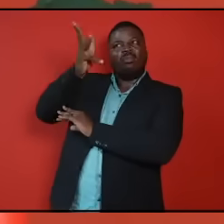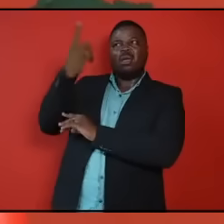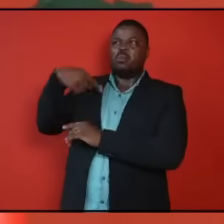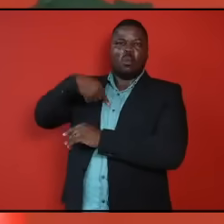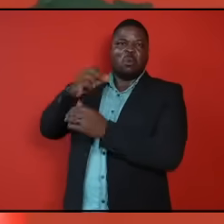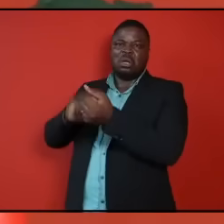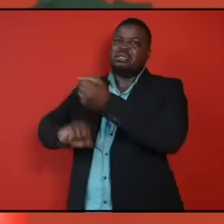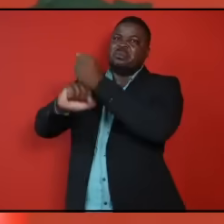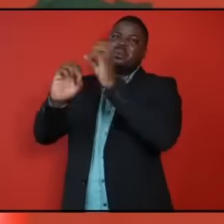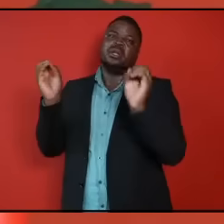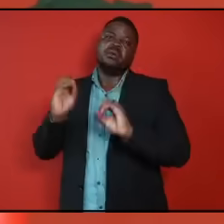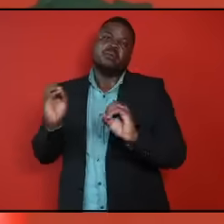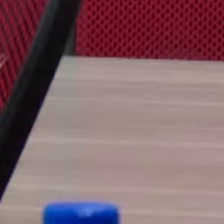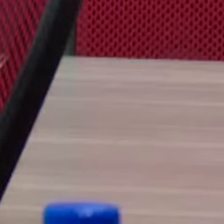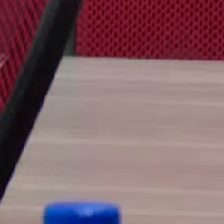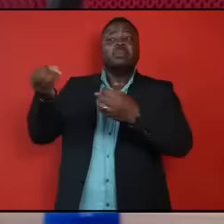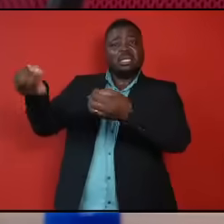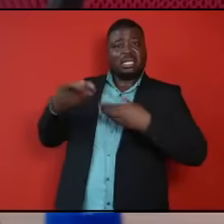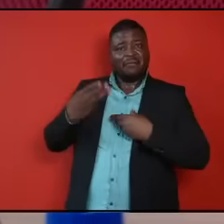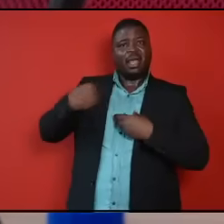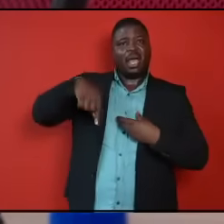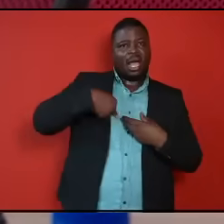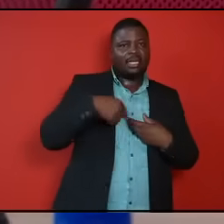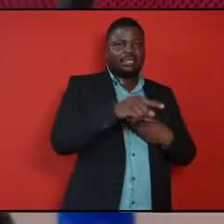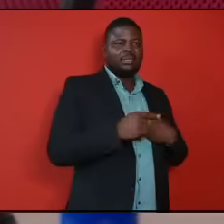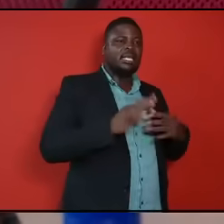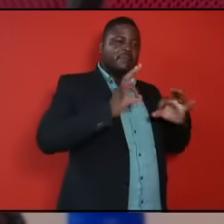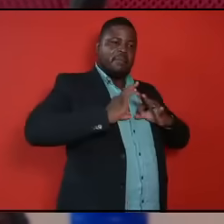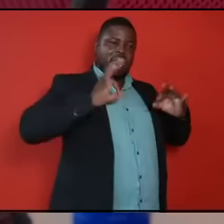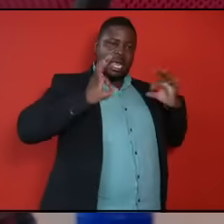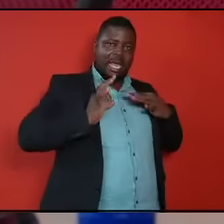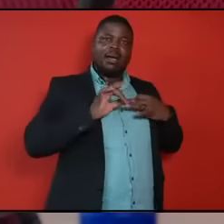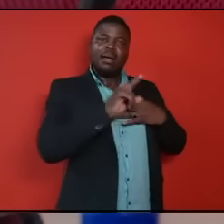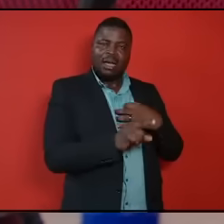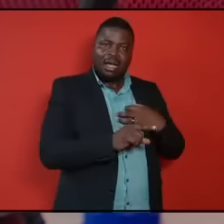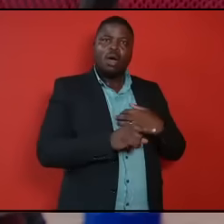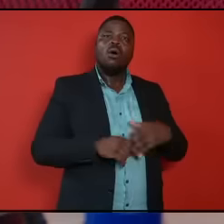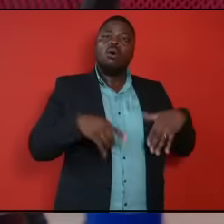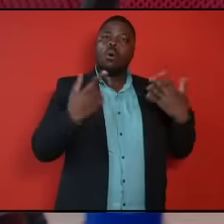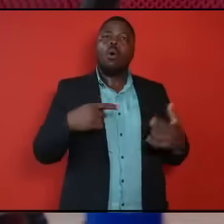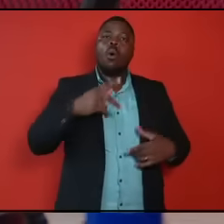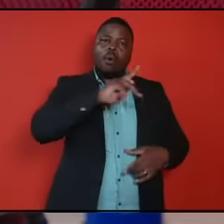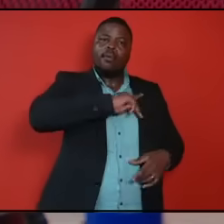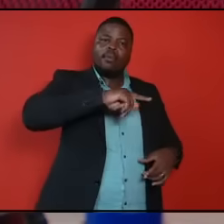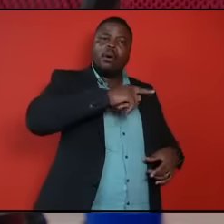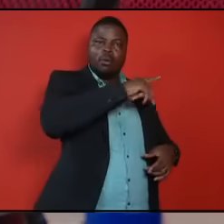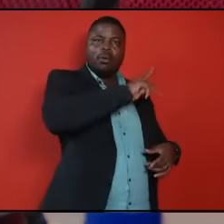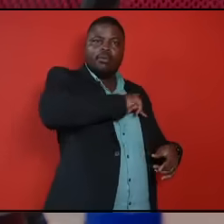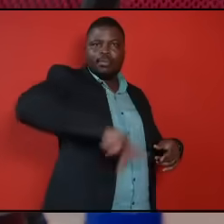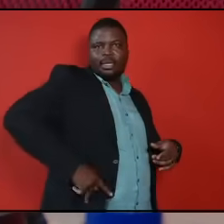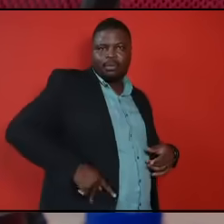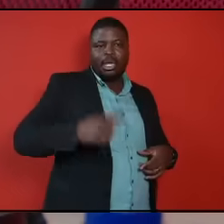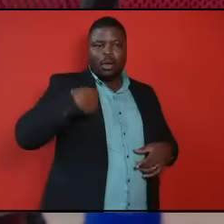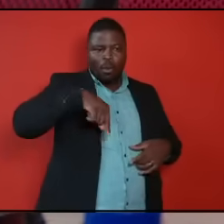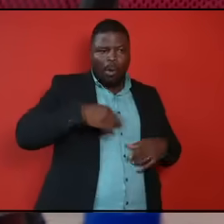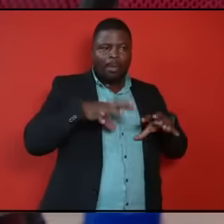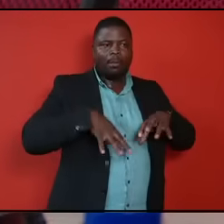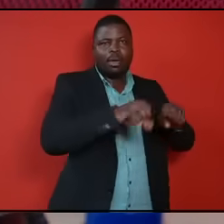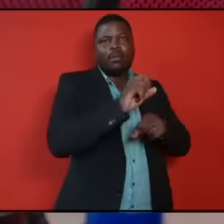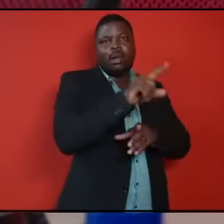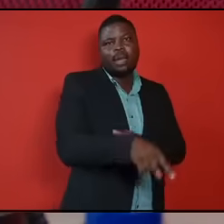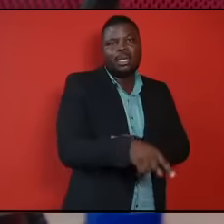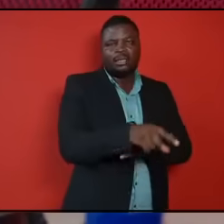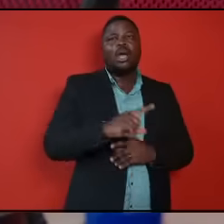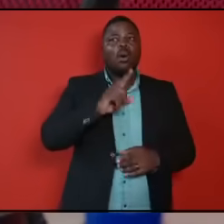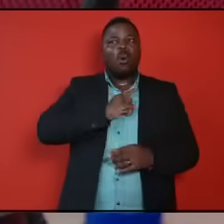or premier. This is due to the disrespectful behavior of the ANC towards the EFF, particularly in